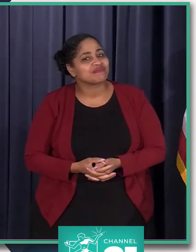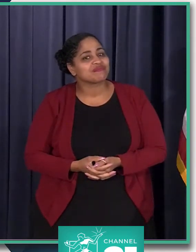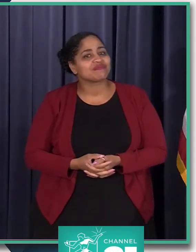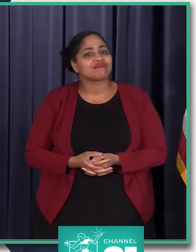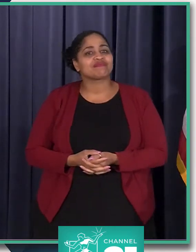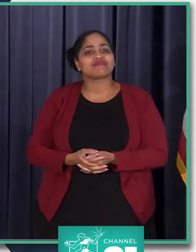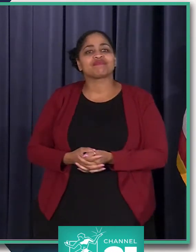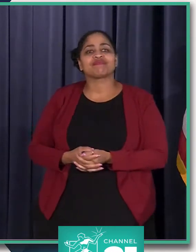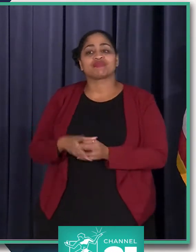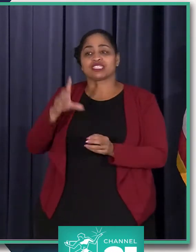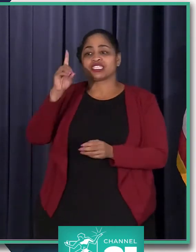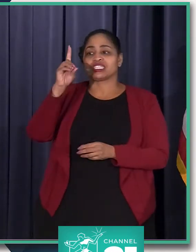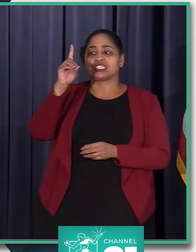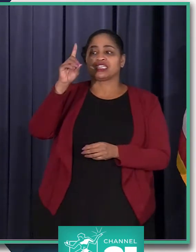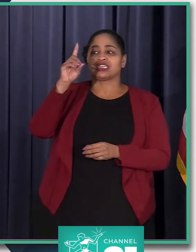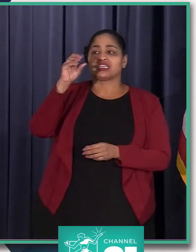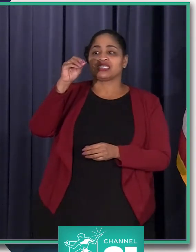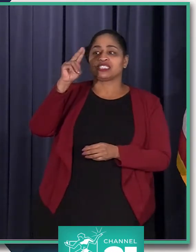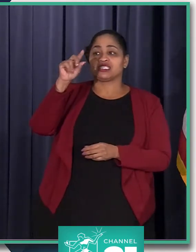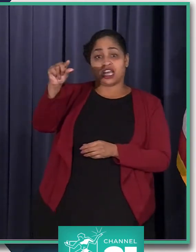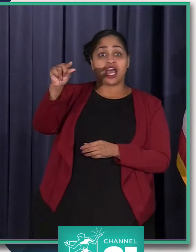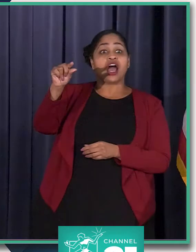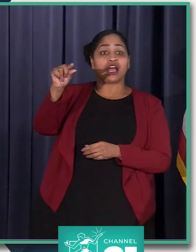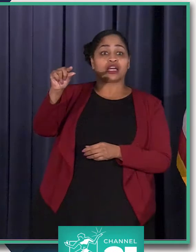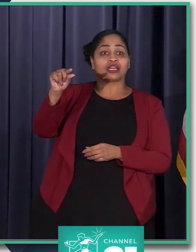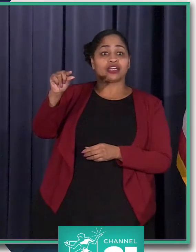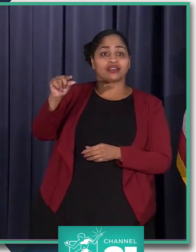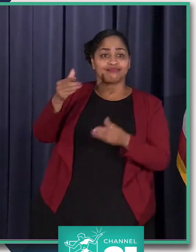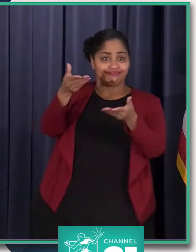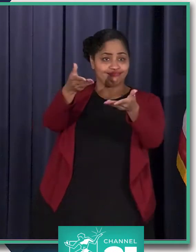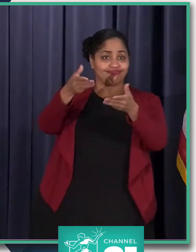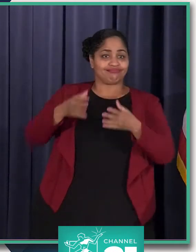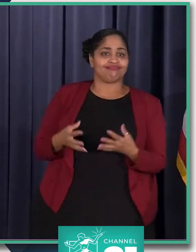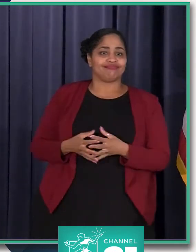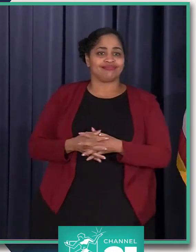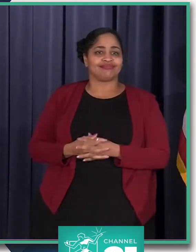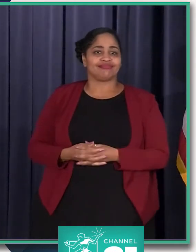Next is Doug. Doug, you're on.